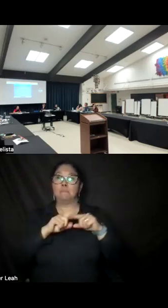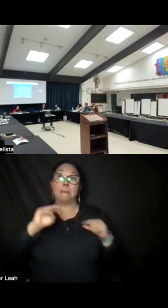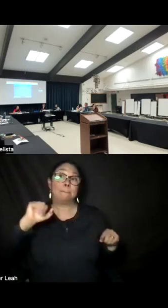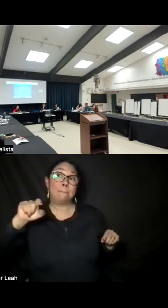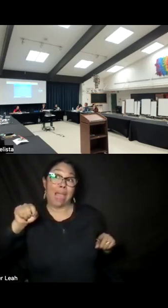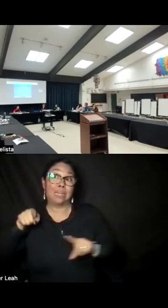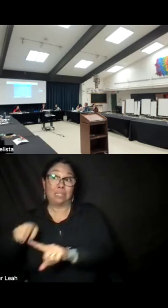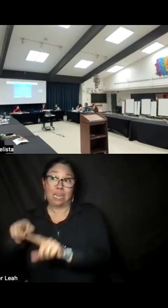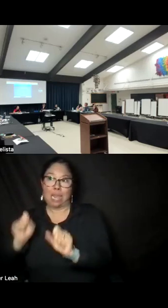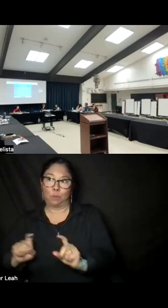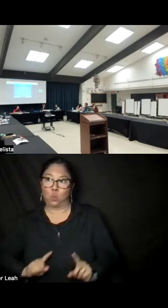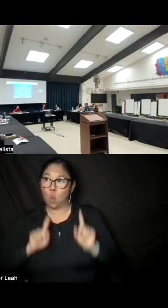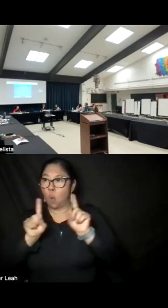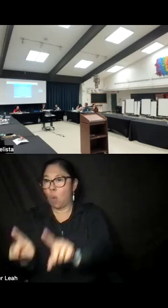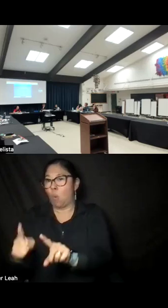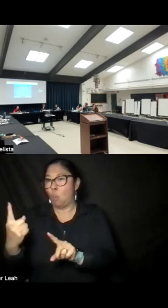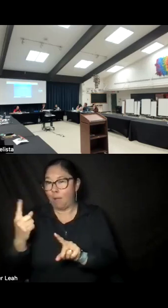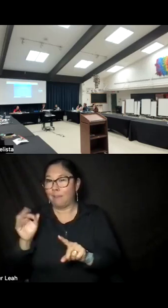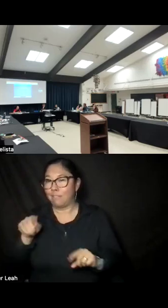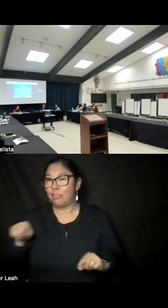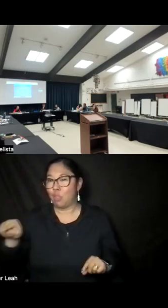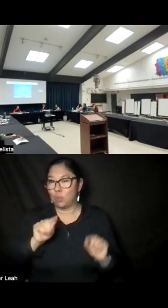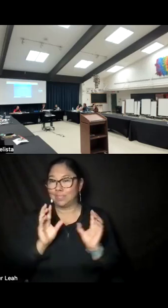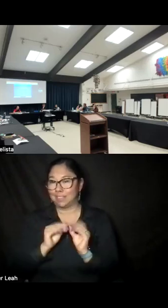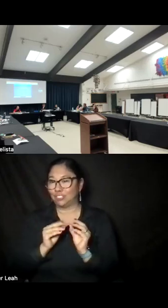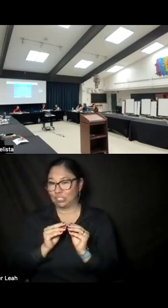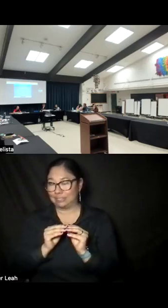to attend one of those sessions.